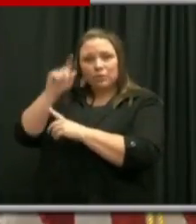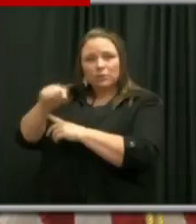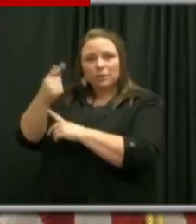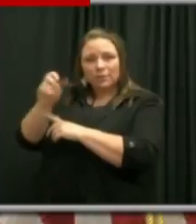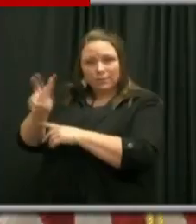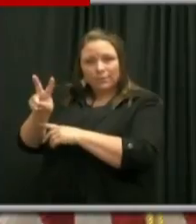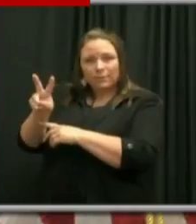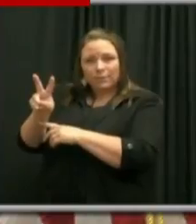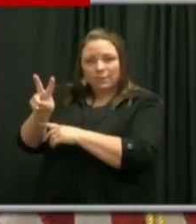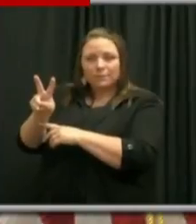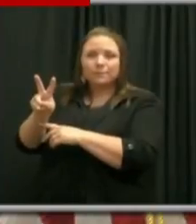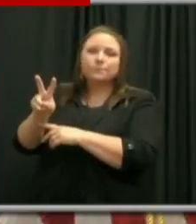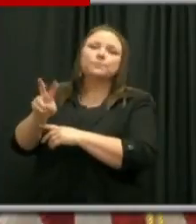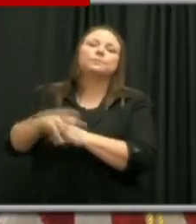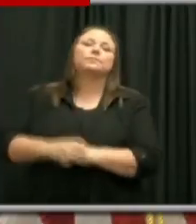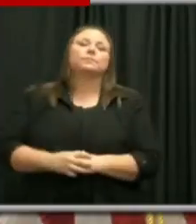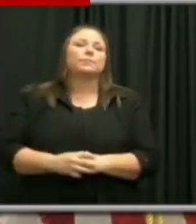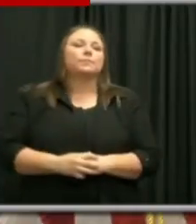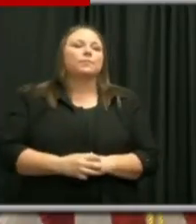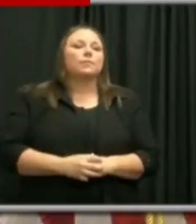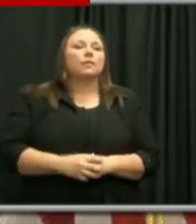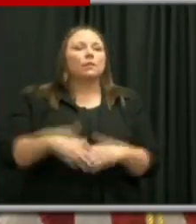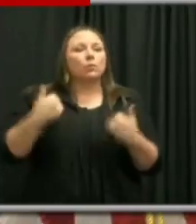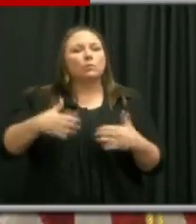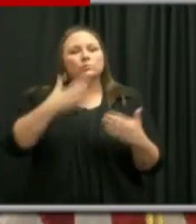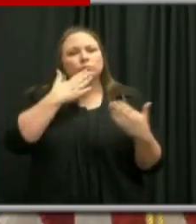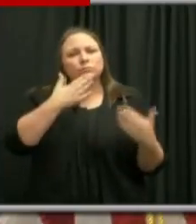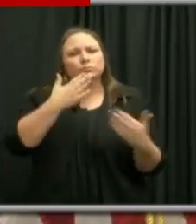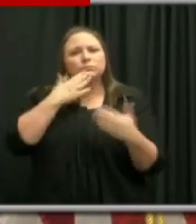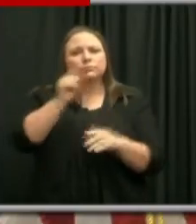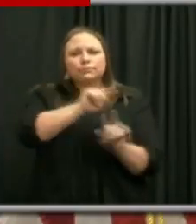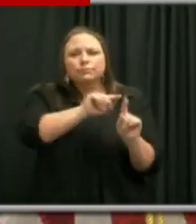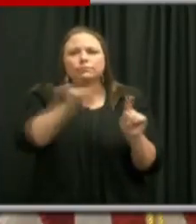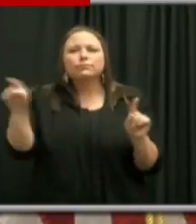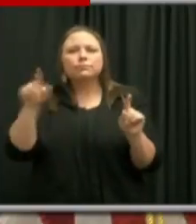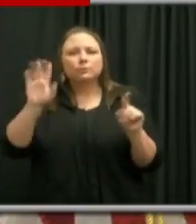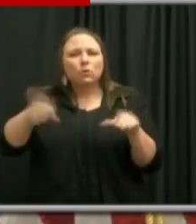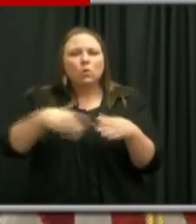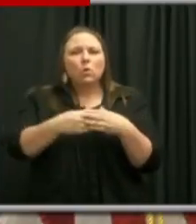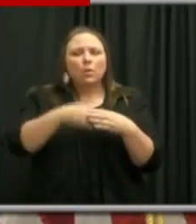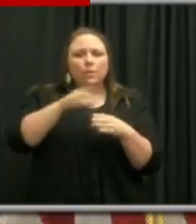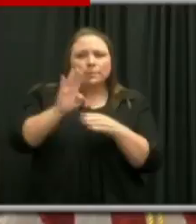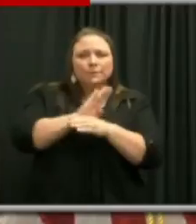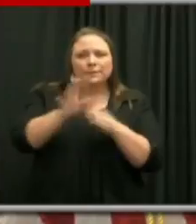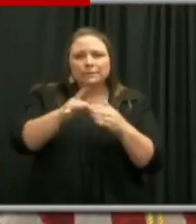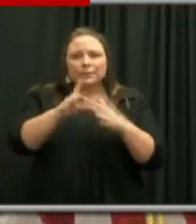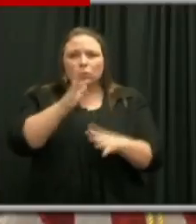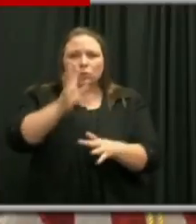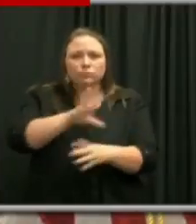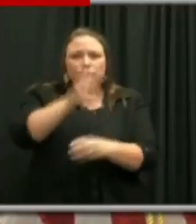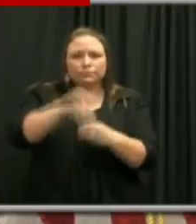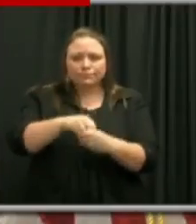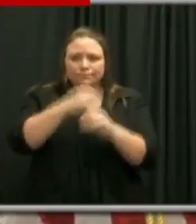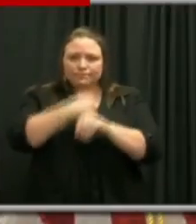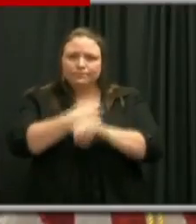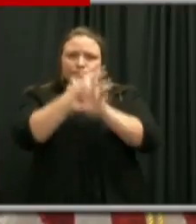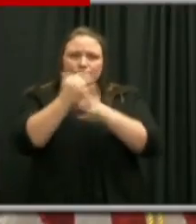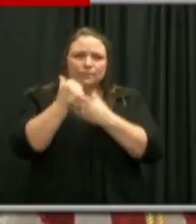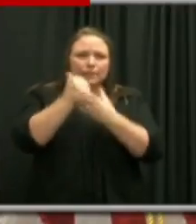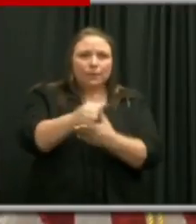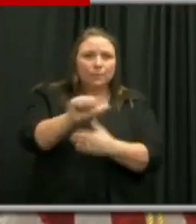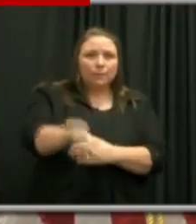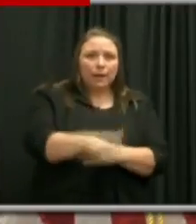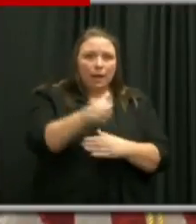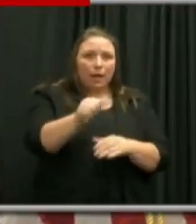covid19.gov.nashville.gov. Now, I'm tremendously grateful to these local business leaders for participating in these webinars to help other